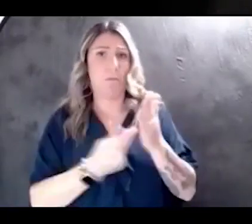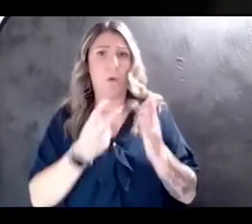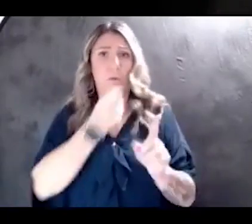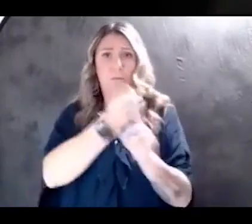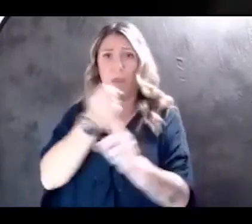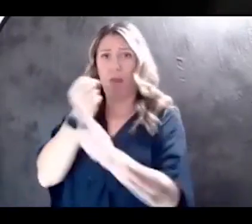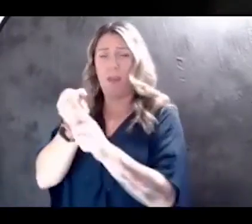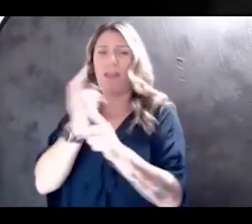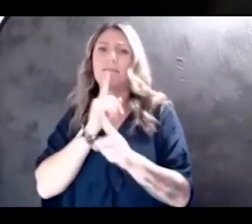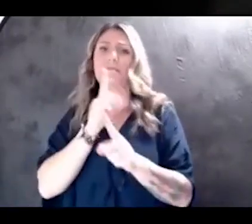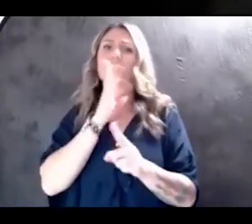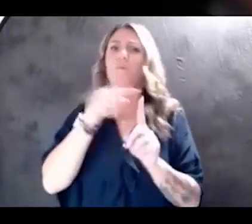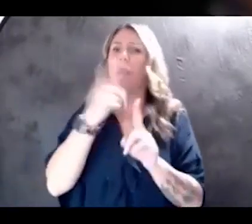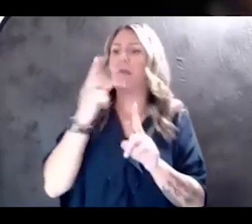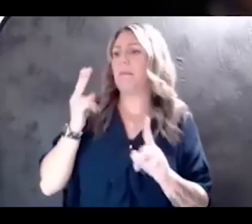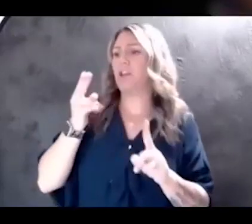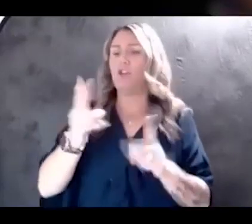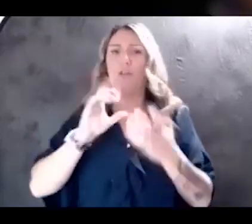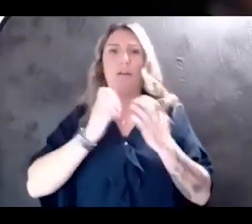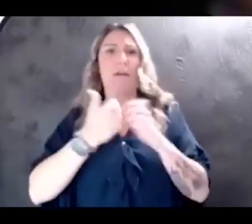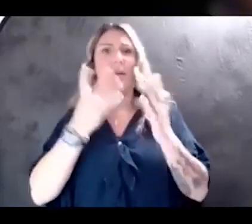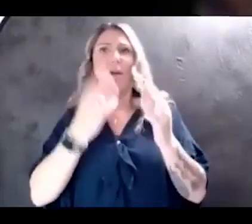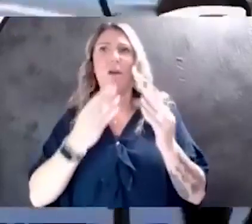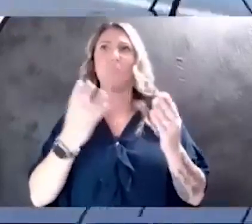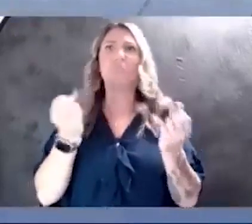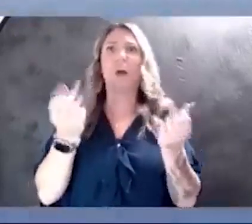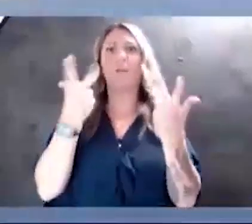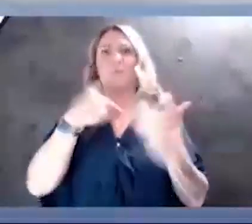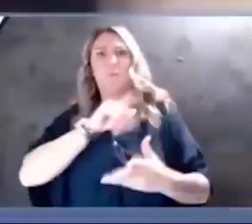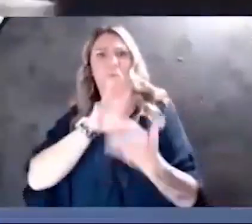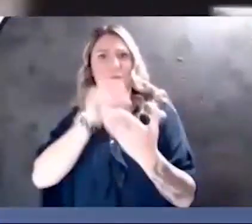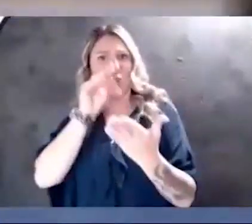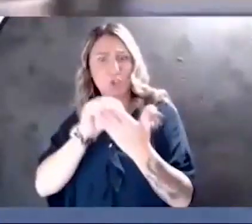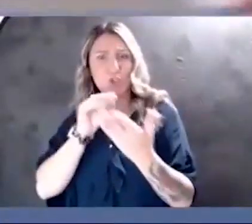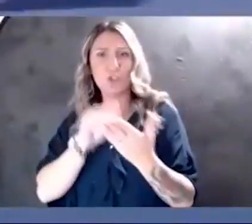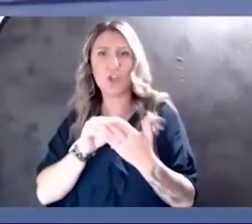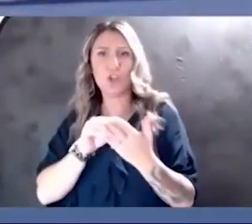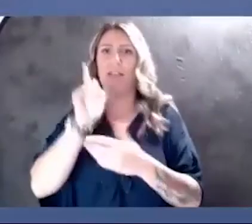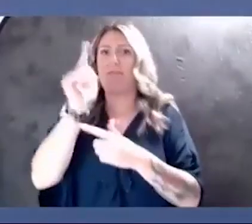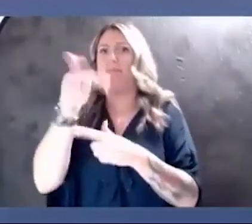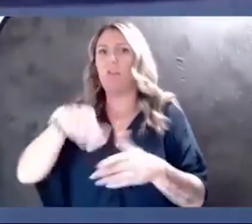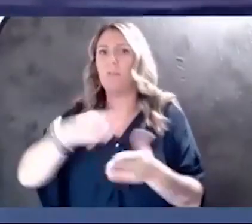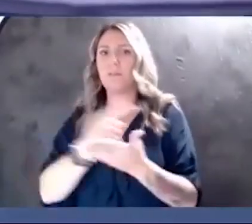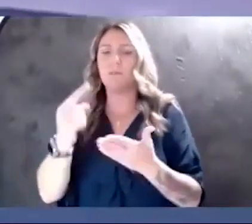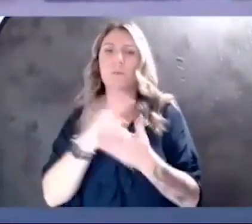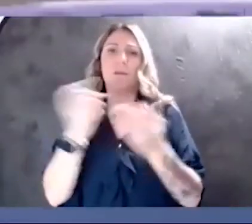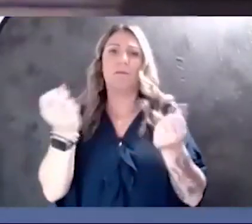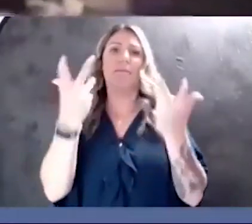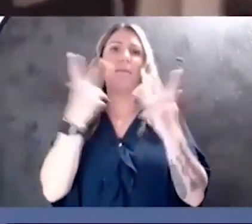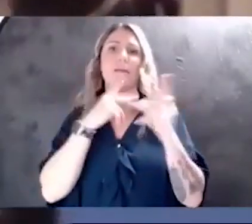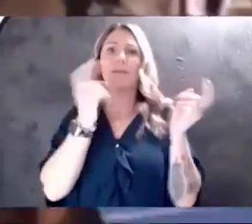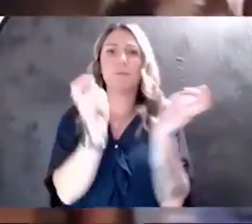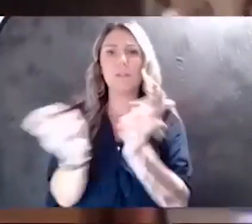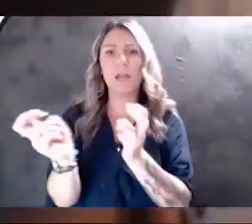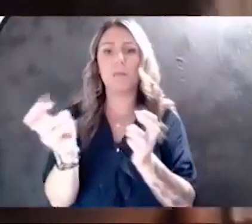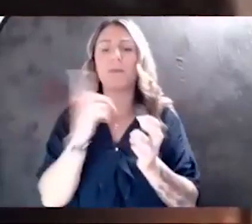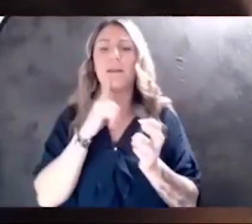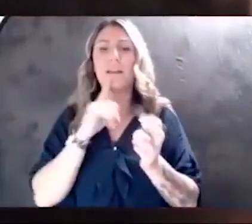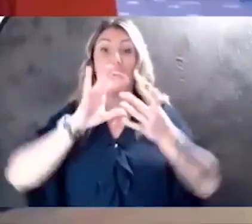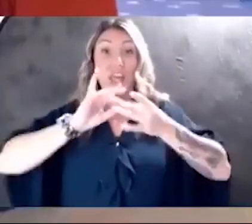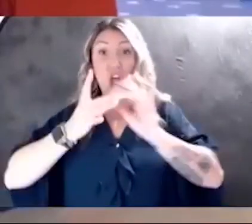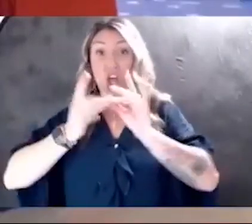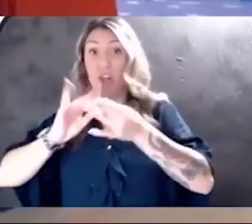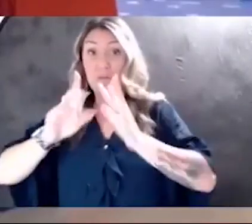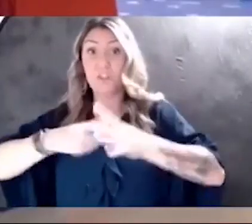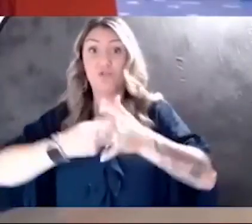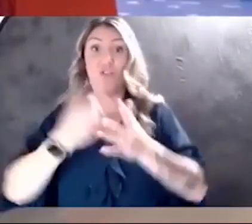far we've come, and what we've learned. And later this week, we tackle another big topic a lot of you have been talking about, the Olympics. They kick off on Friday.